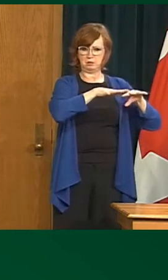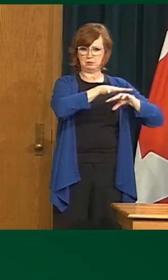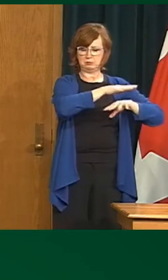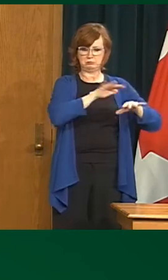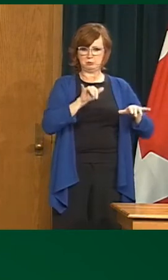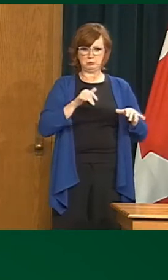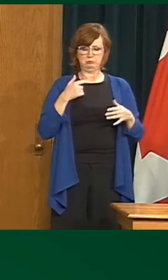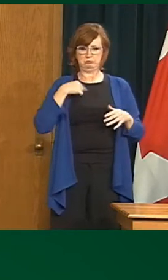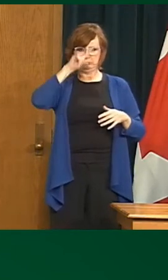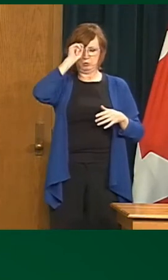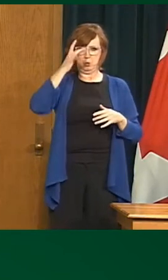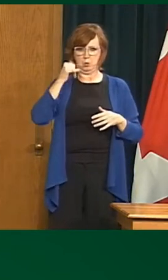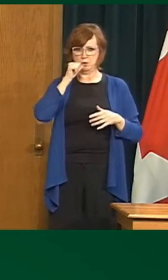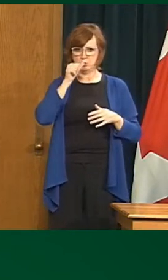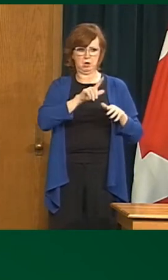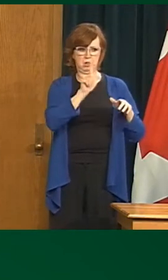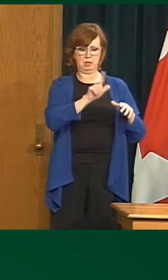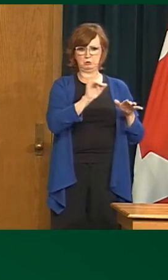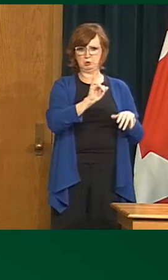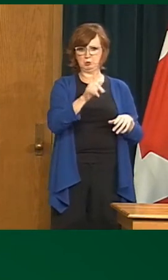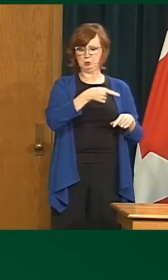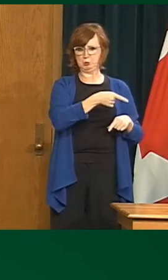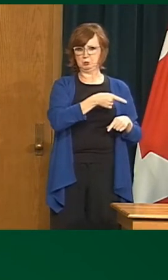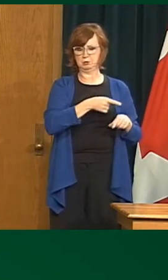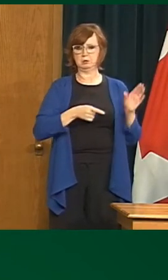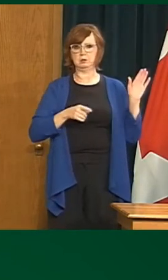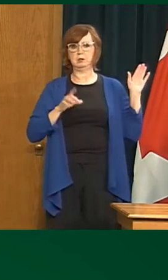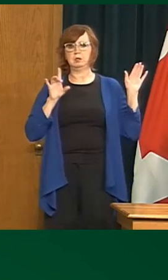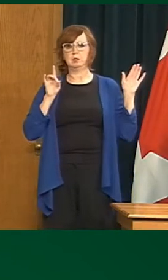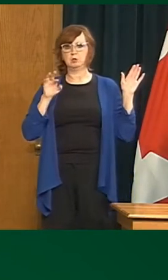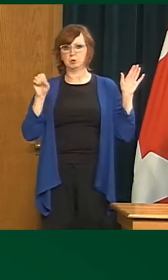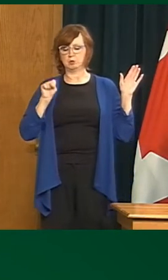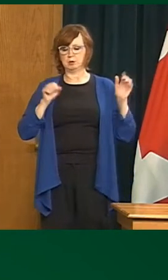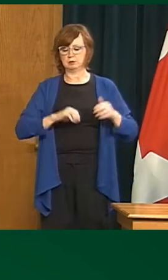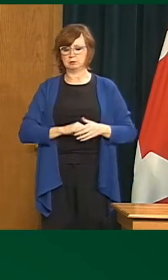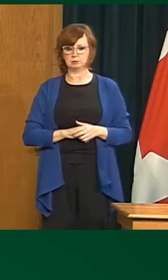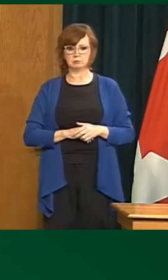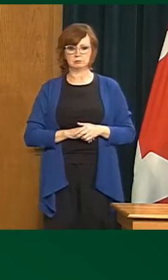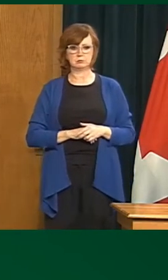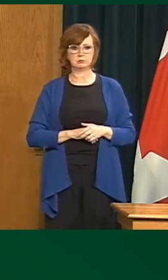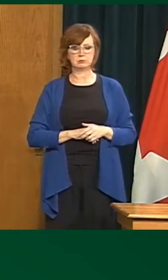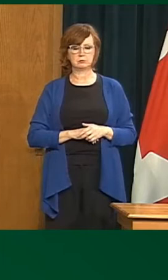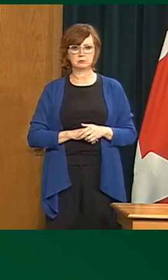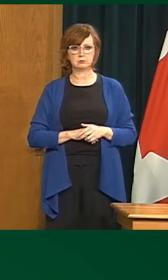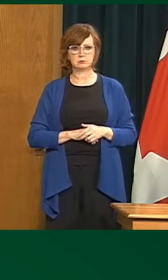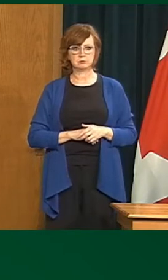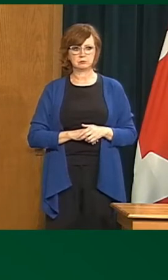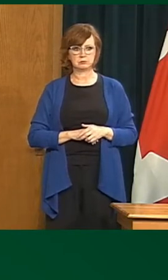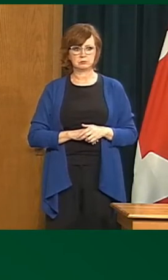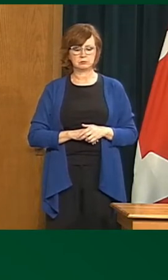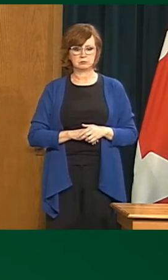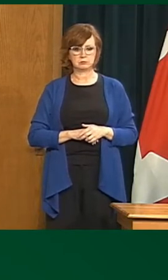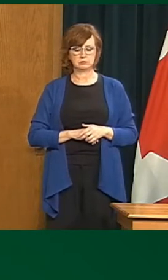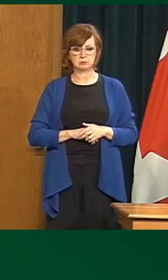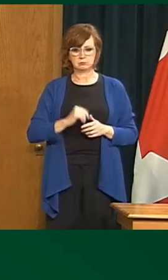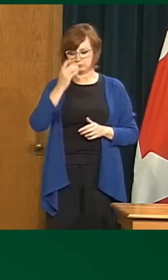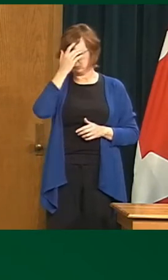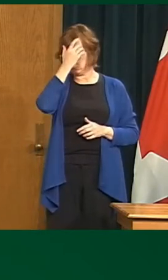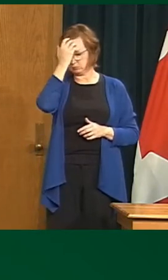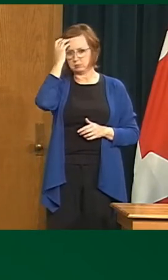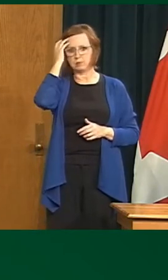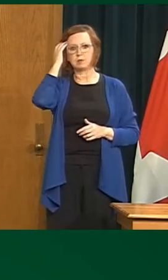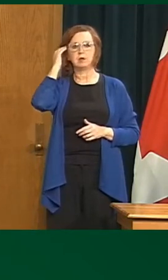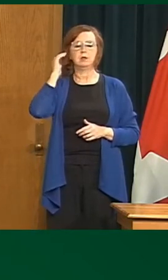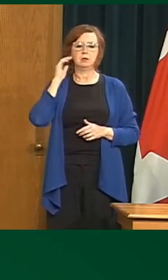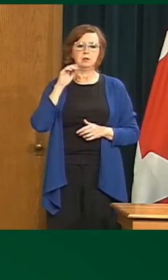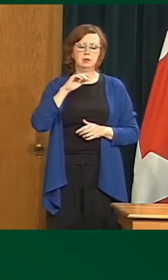obviously there's, you know, with zero active cases in most of Saskatchewan, there's a lot of interest in many sectors reopening, and